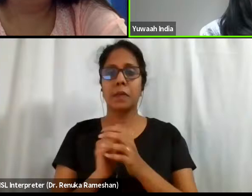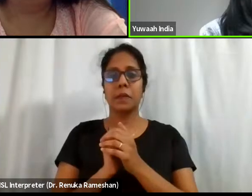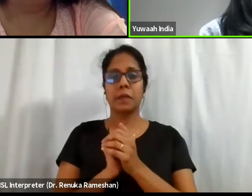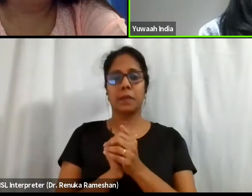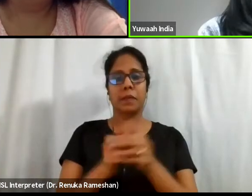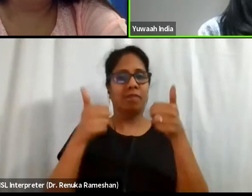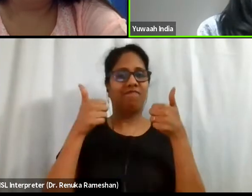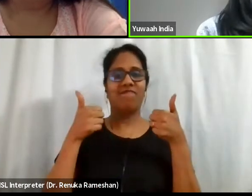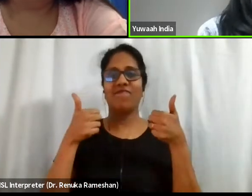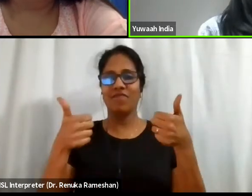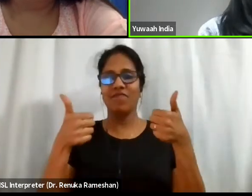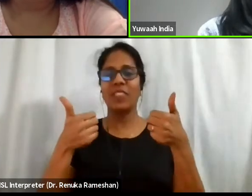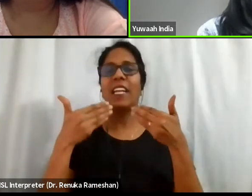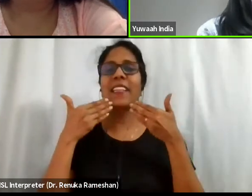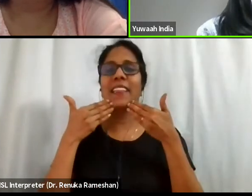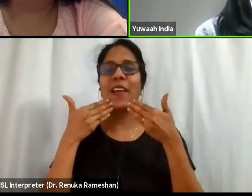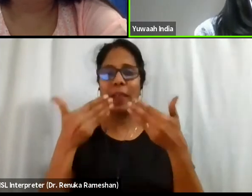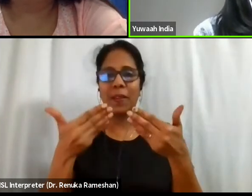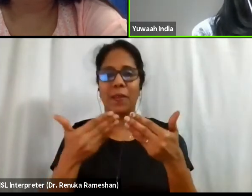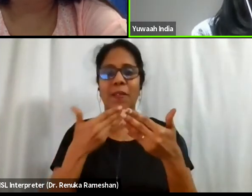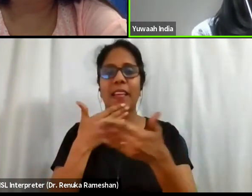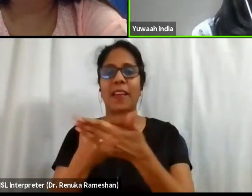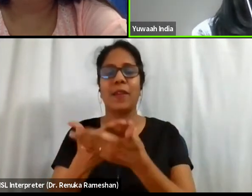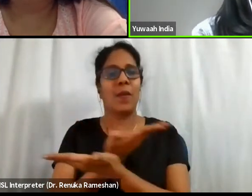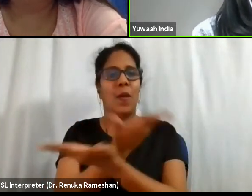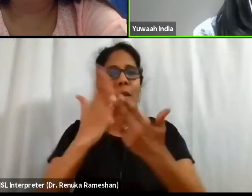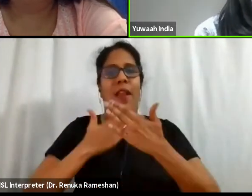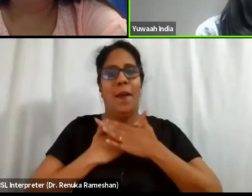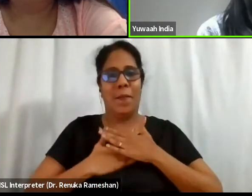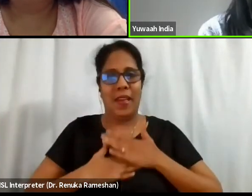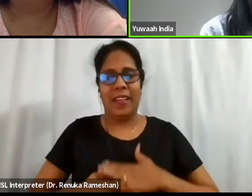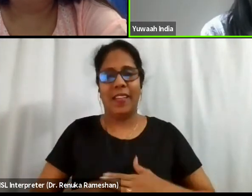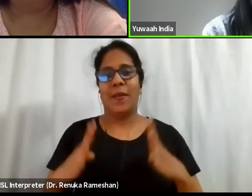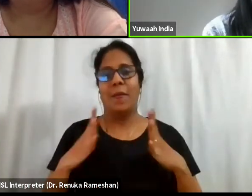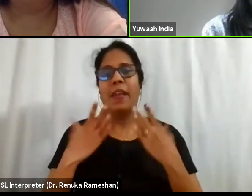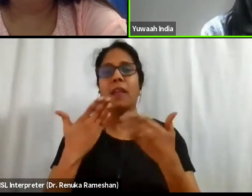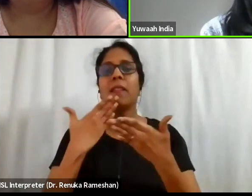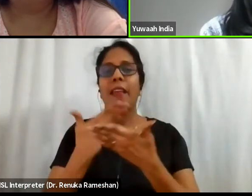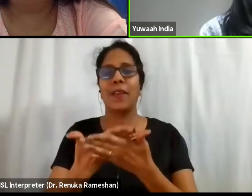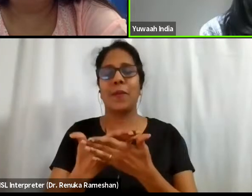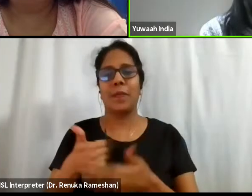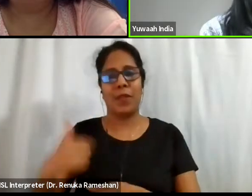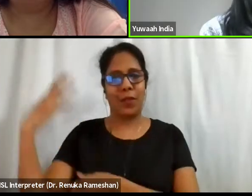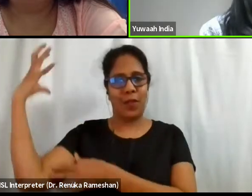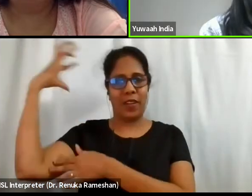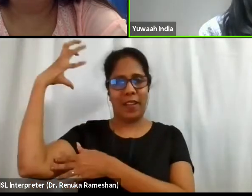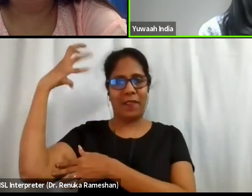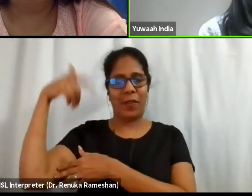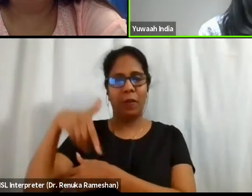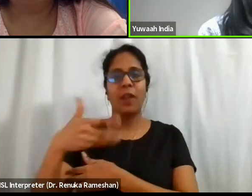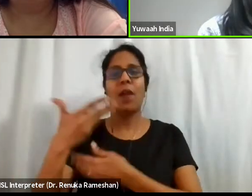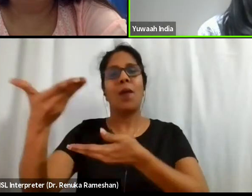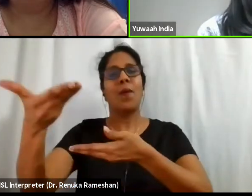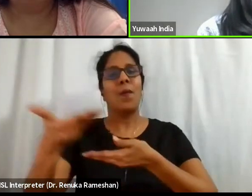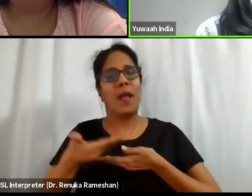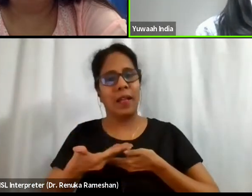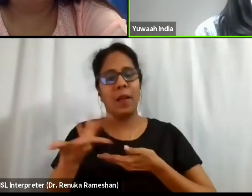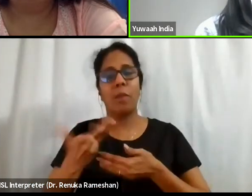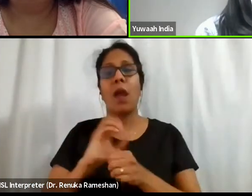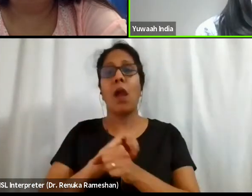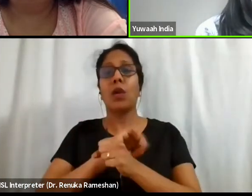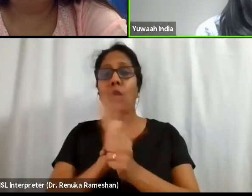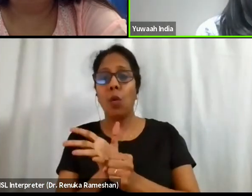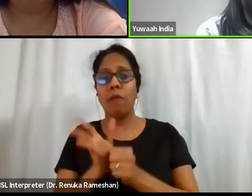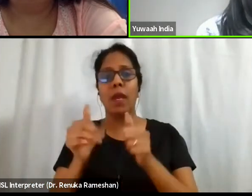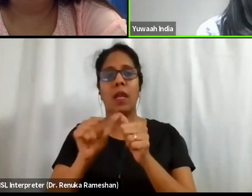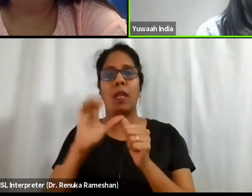Okay, great. Thank you, everyone, for your patience. Good afternoon, and welcome back to COVID Academy, which is a series